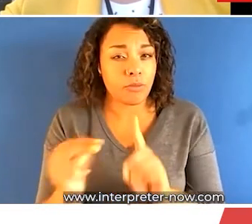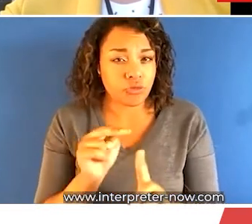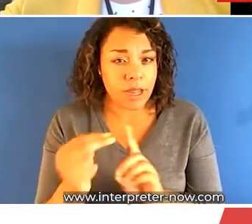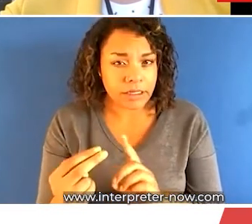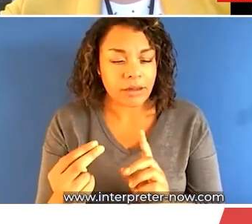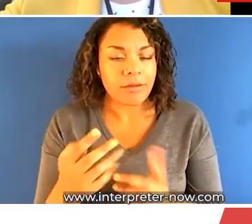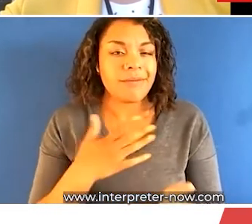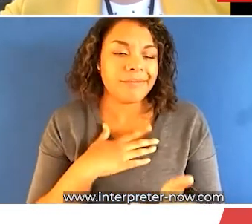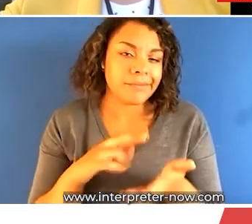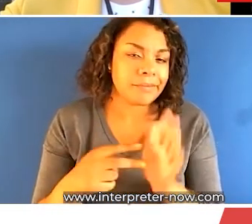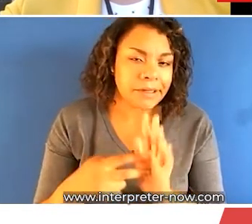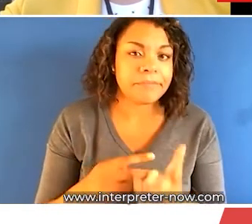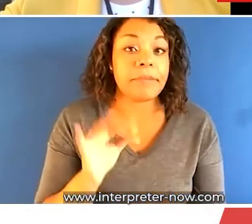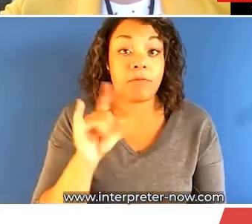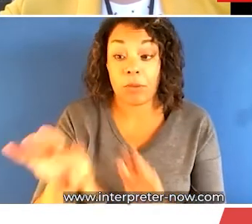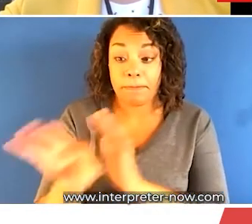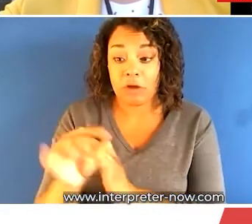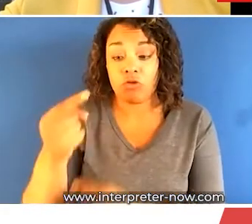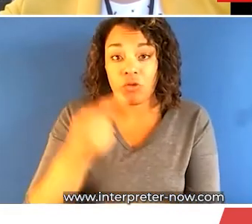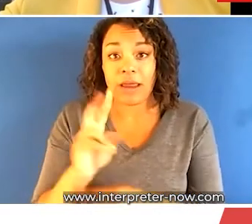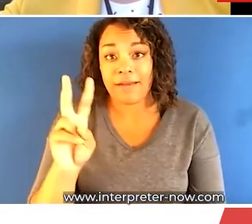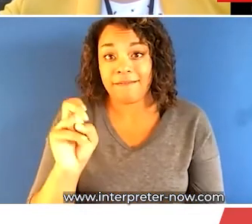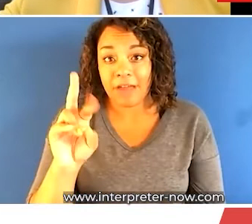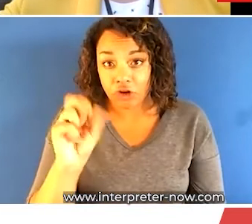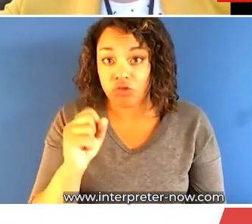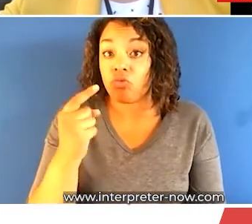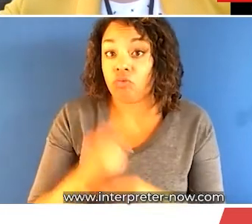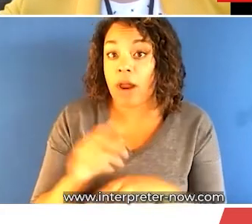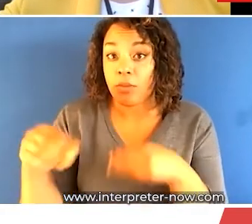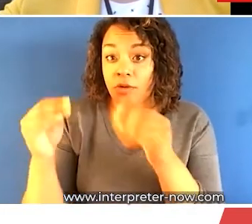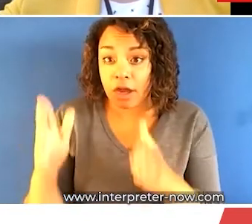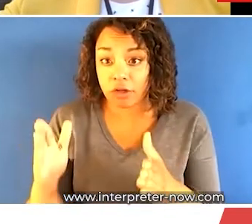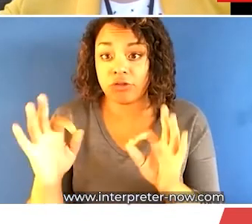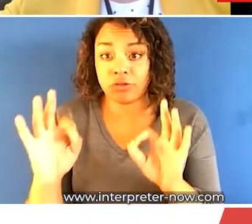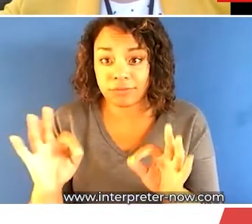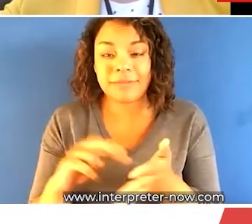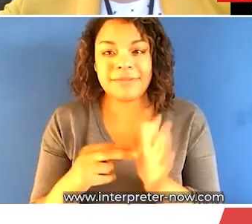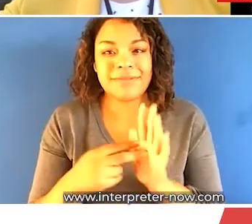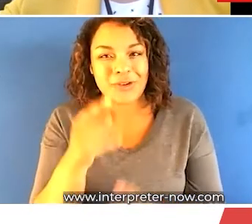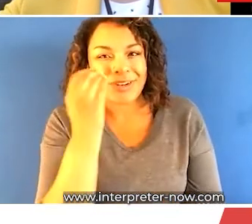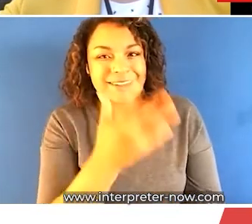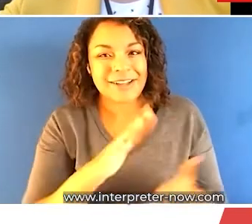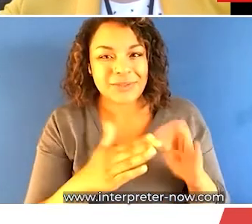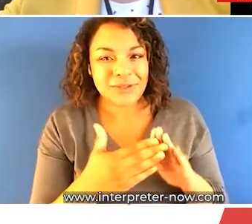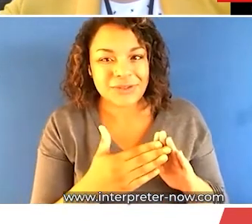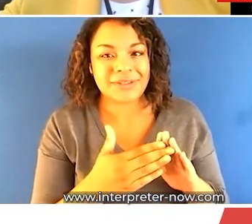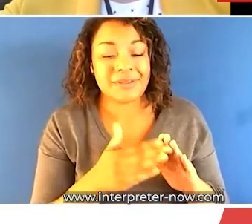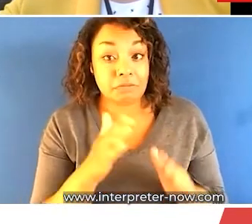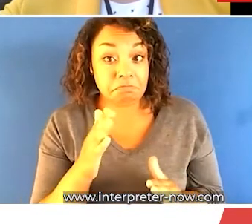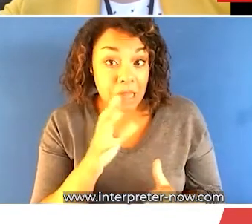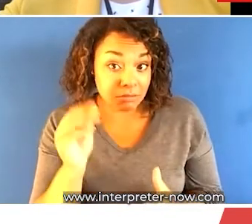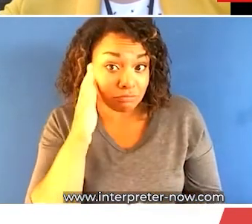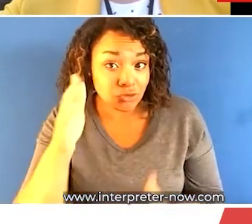that if you pick the right vendors and providers, you're telling your community, clients, future